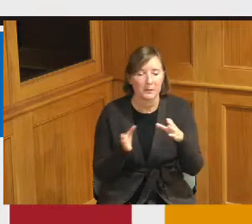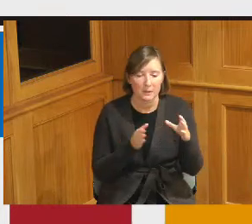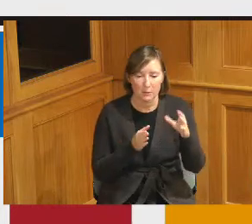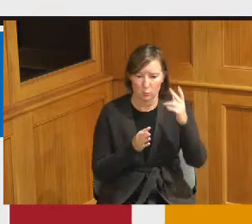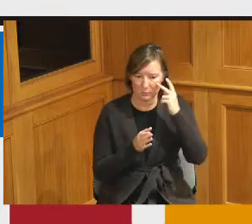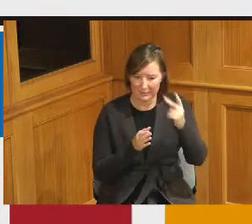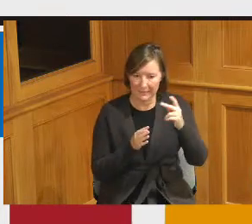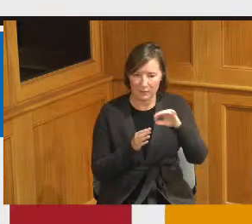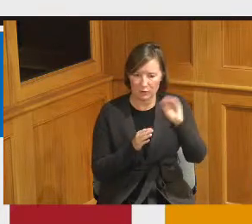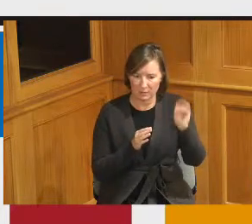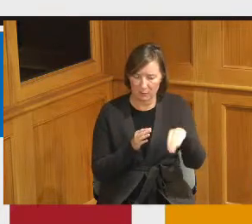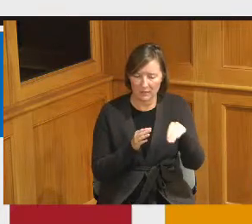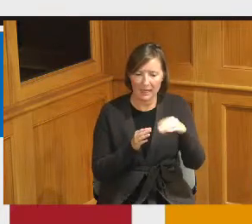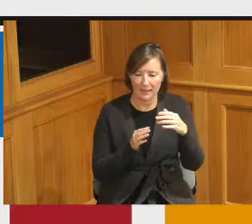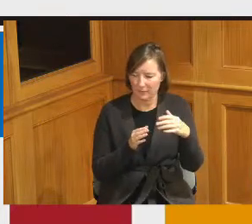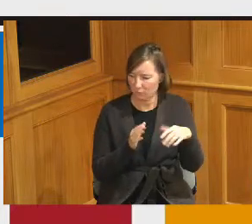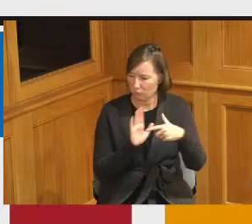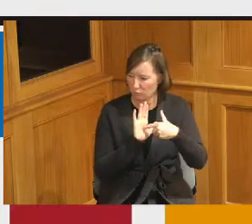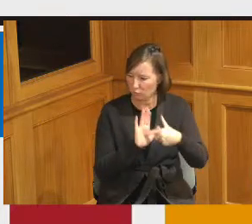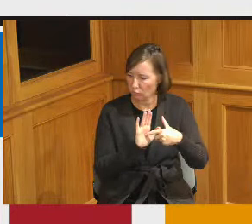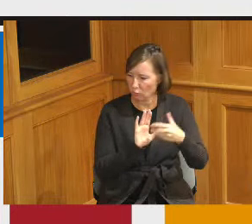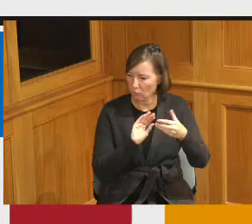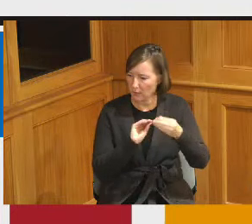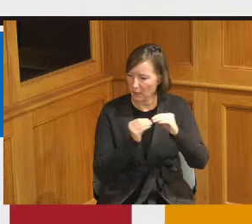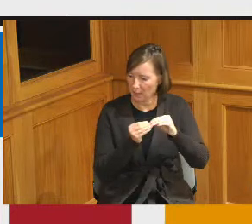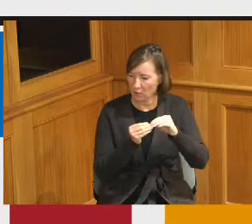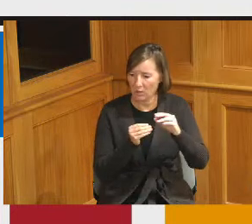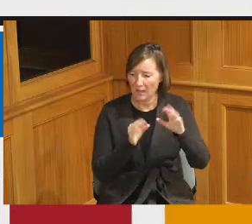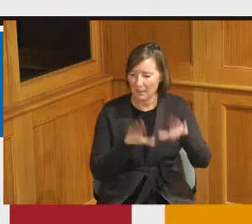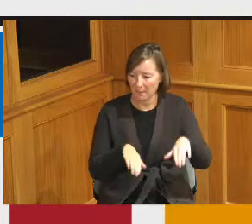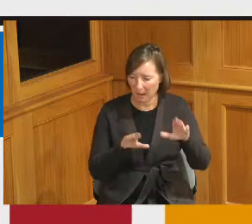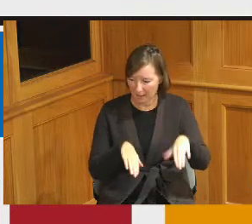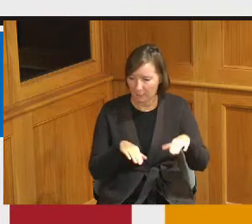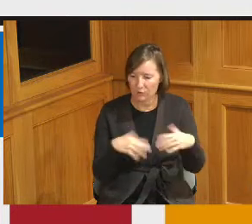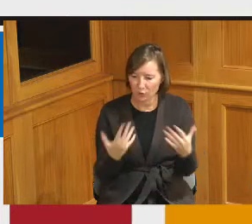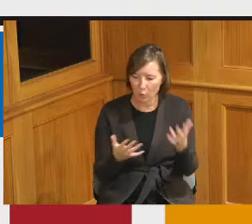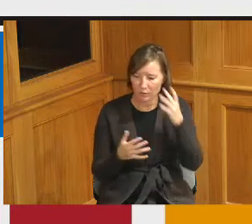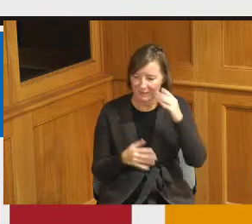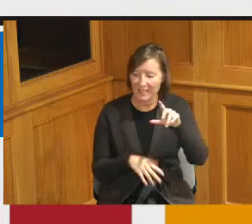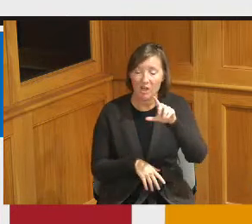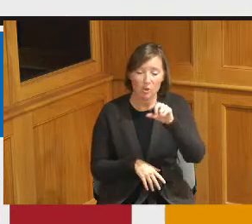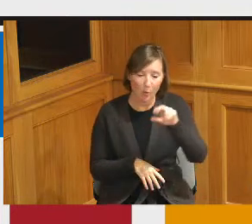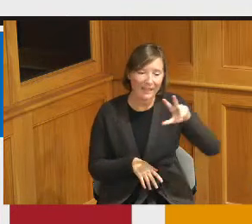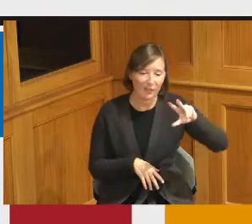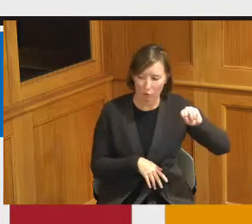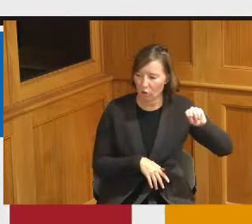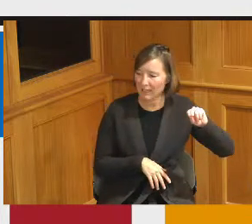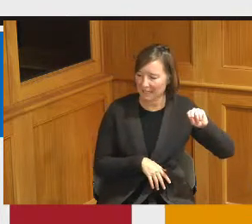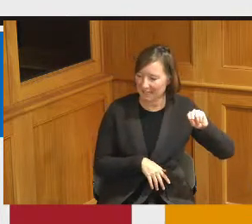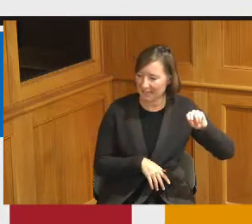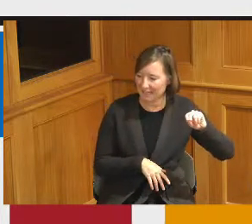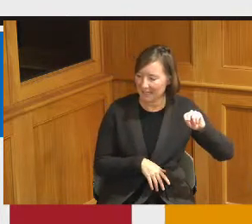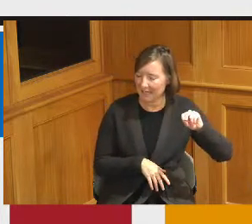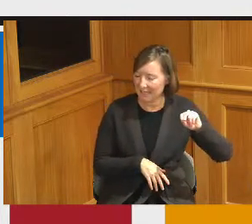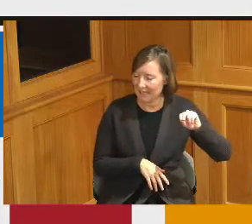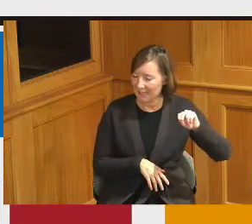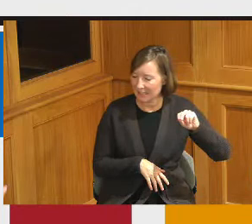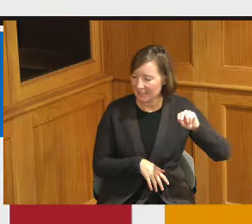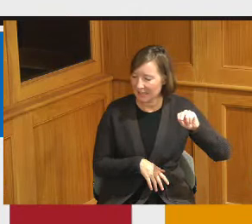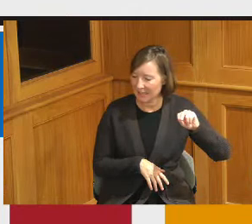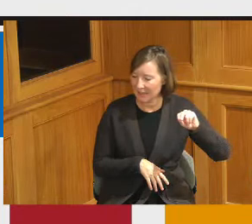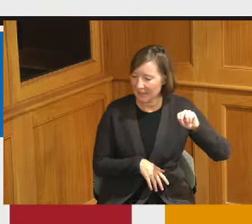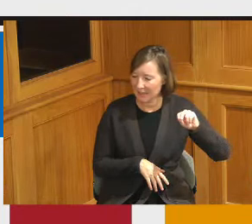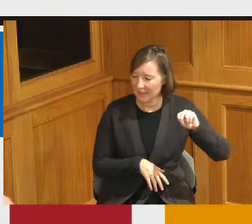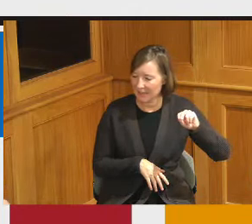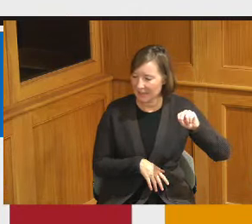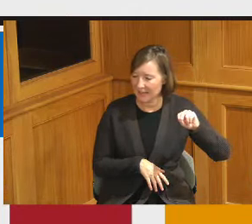percent down there that's highlighted, half of our small businesses that start up don't make it after 5 years. And